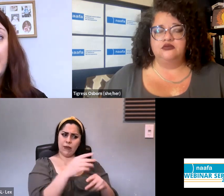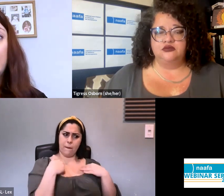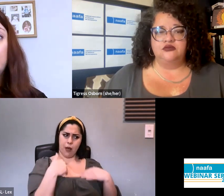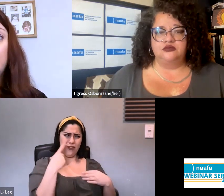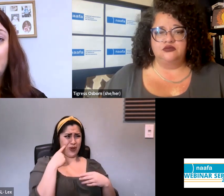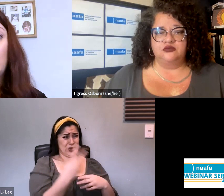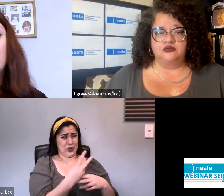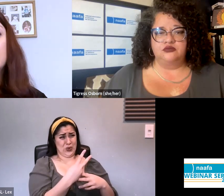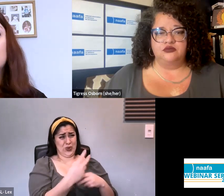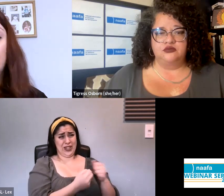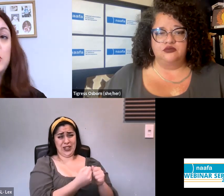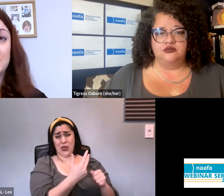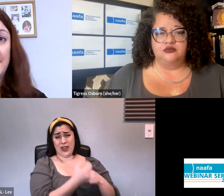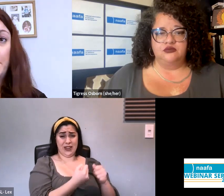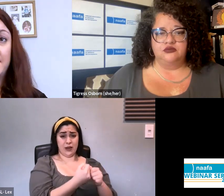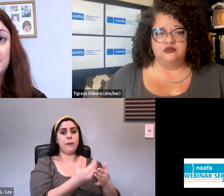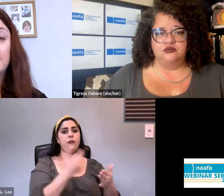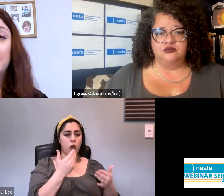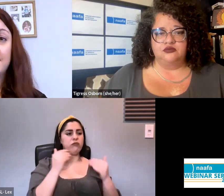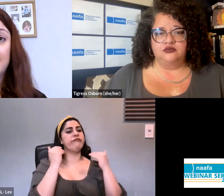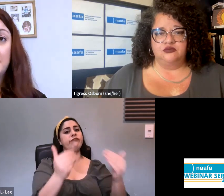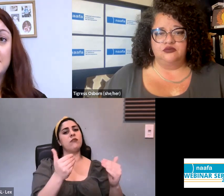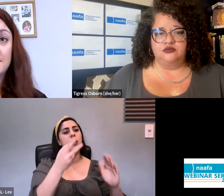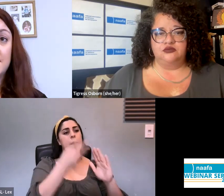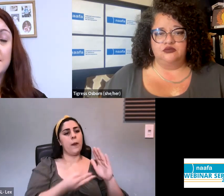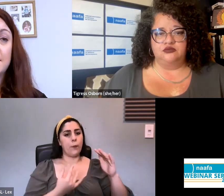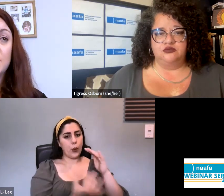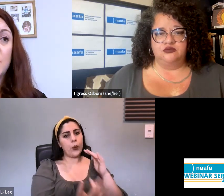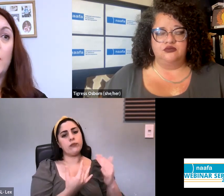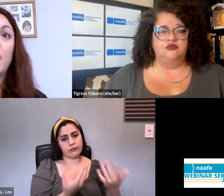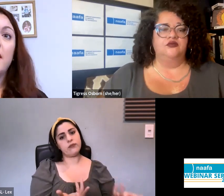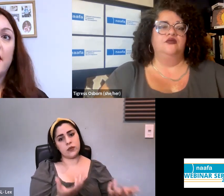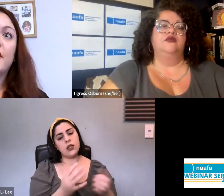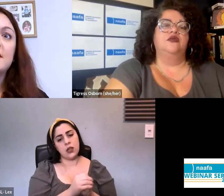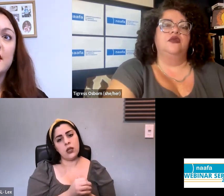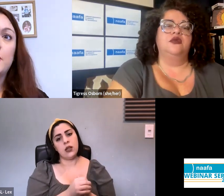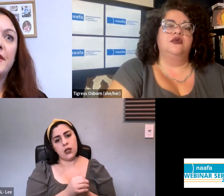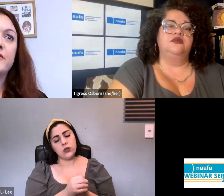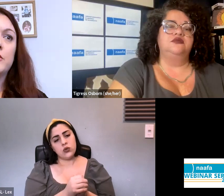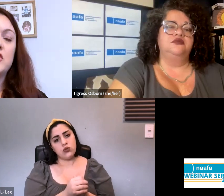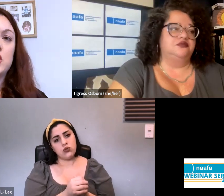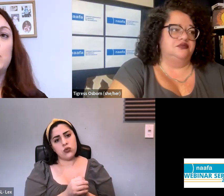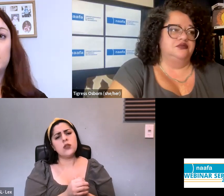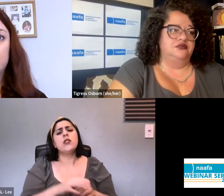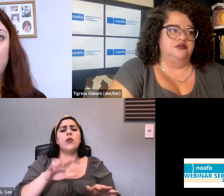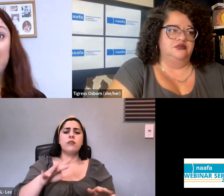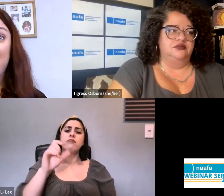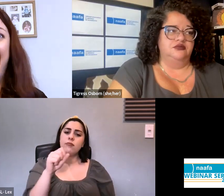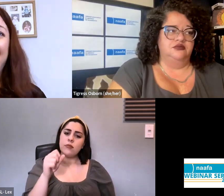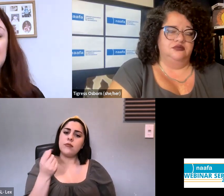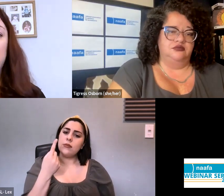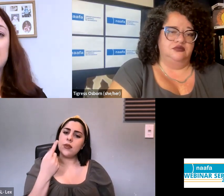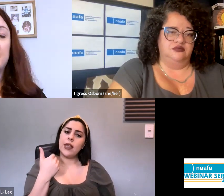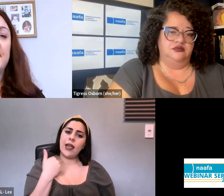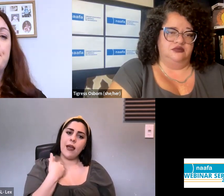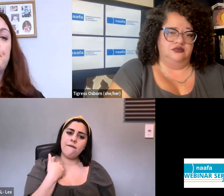years before cremation takes place in some instances. So there is a little bit of truth to